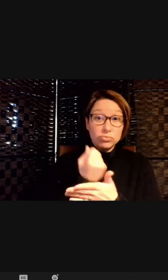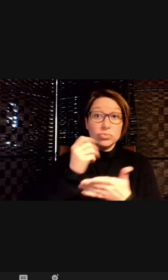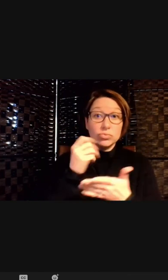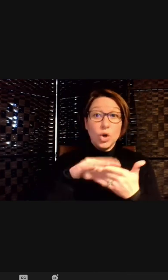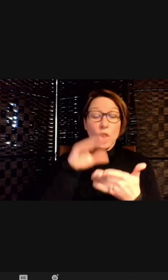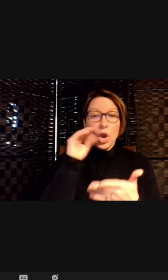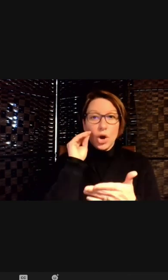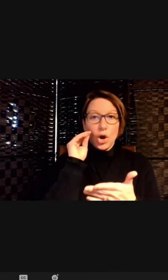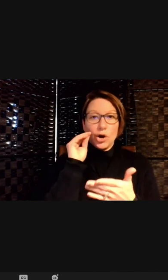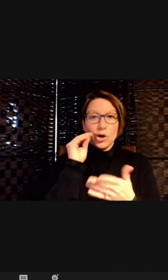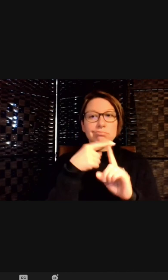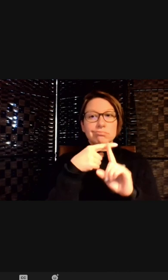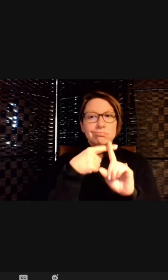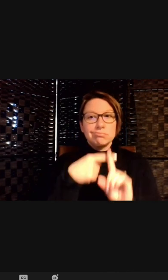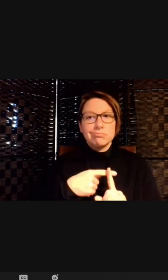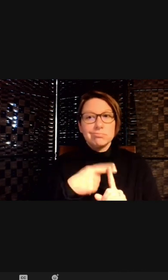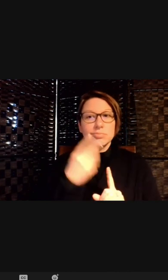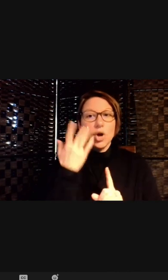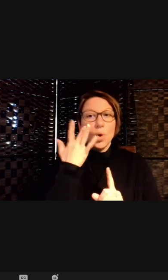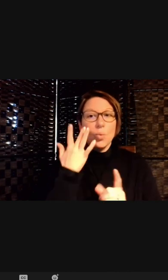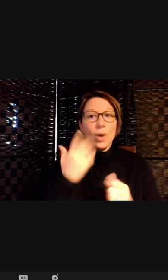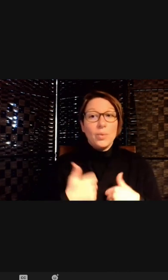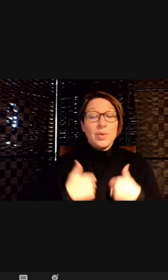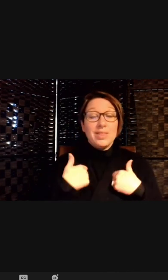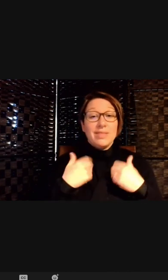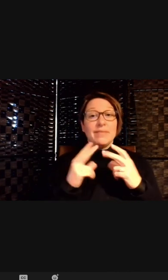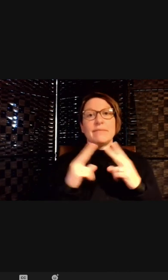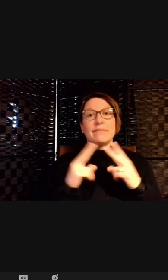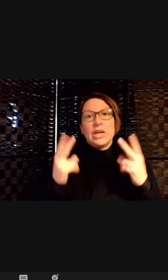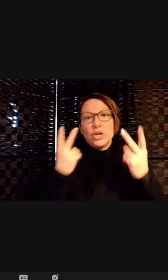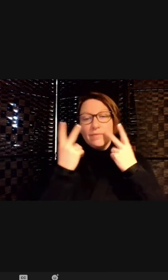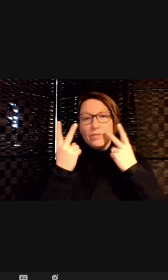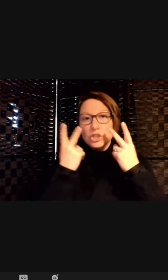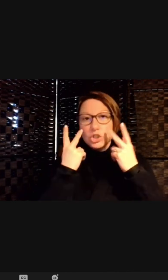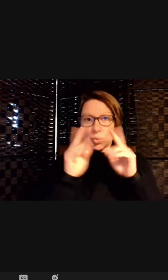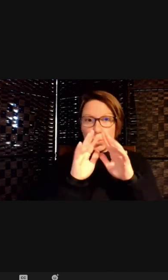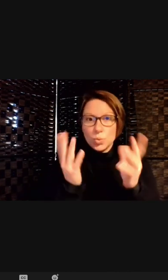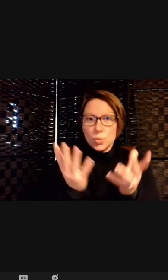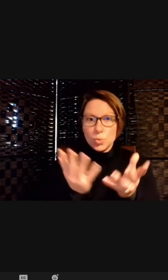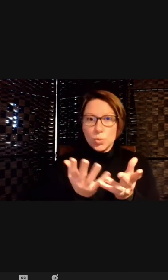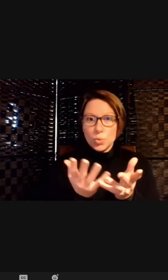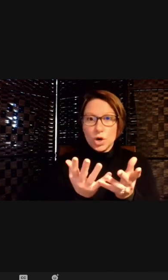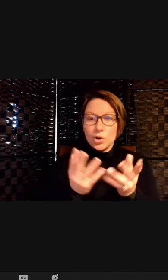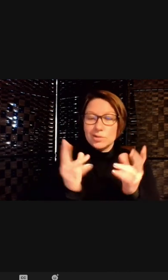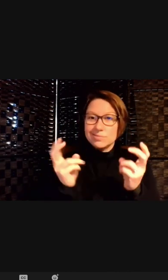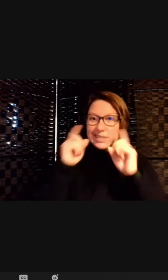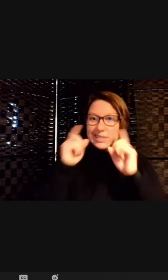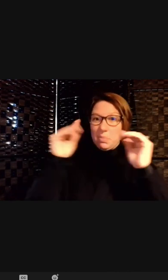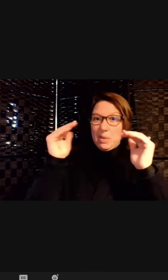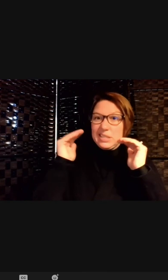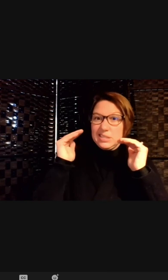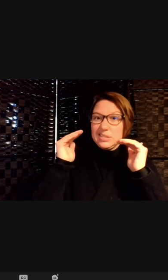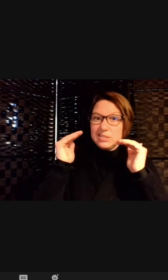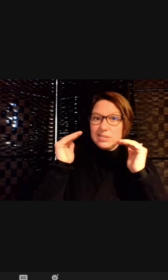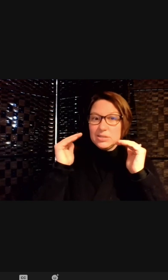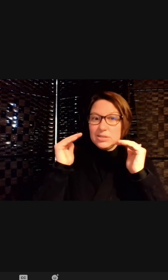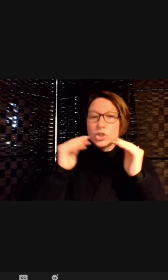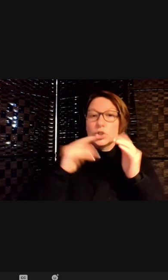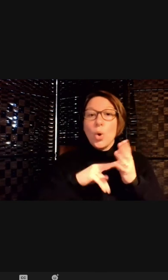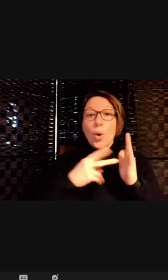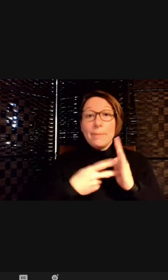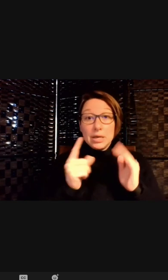off they will be, because we do live in a very visual world and it's kind of expected. And so the faster we can kind of